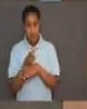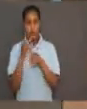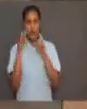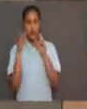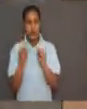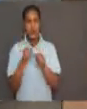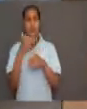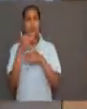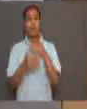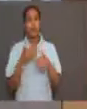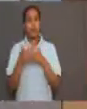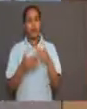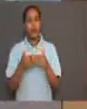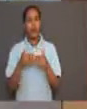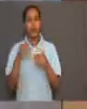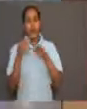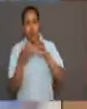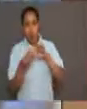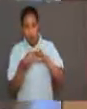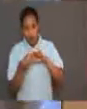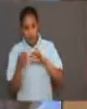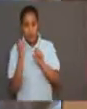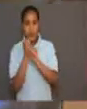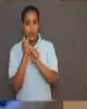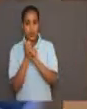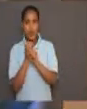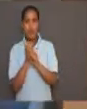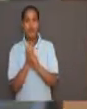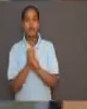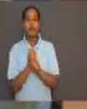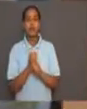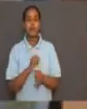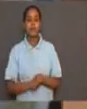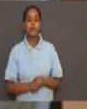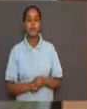see the process of wine being made.